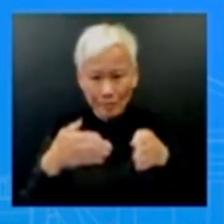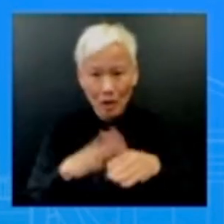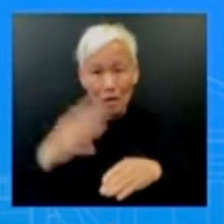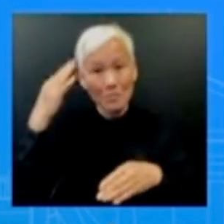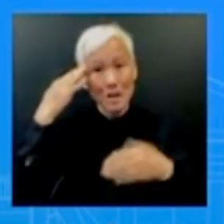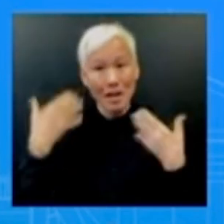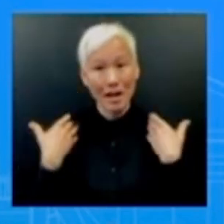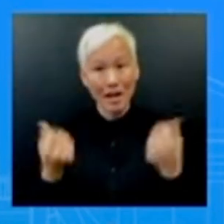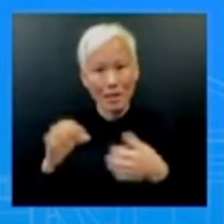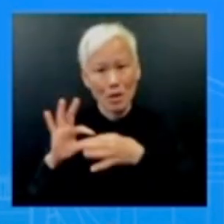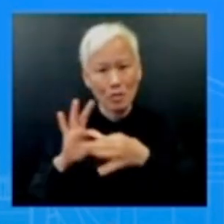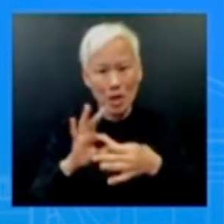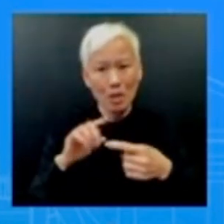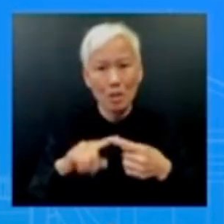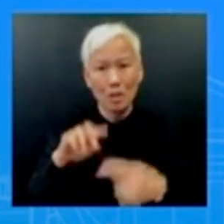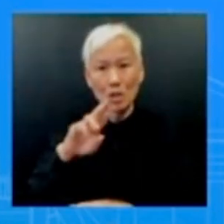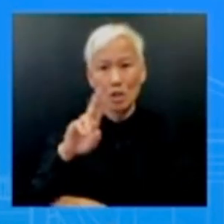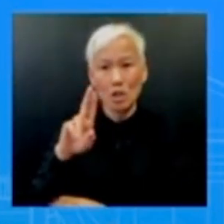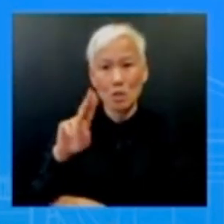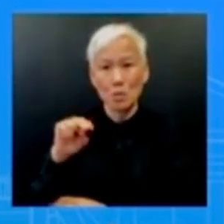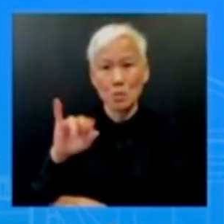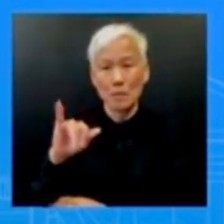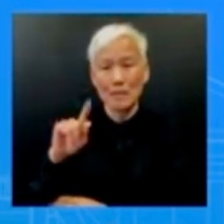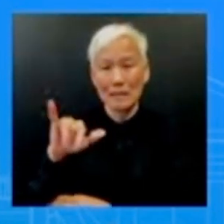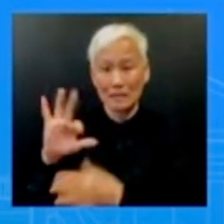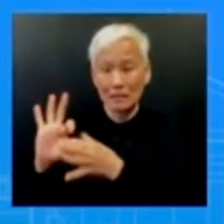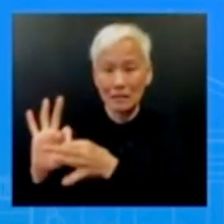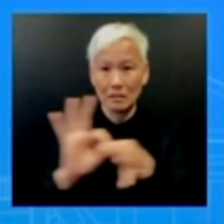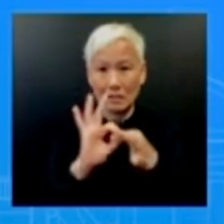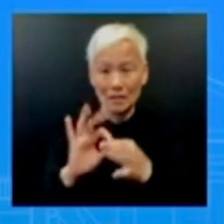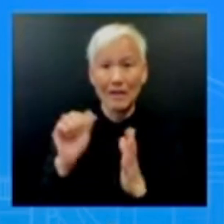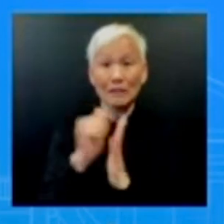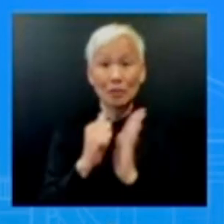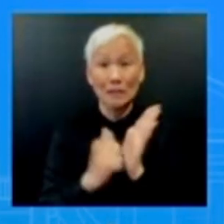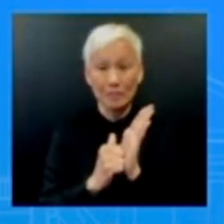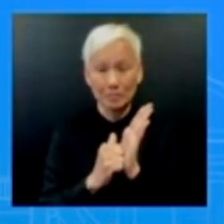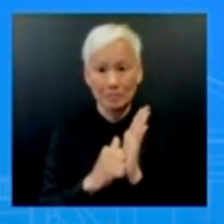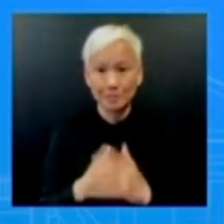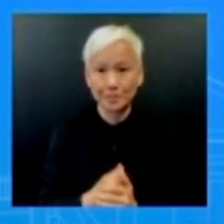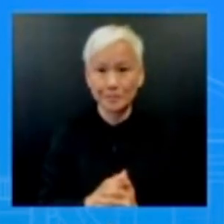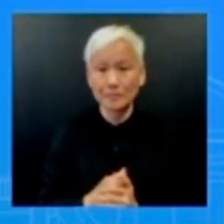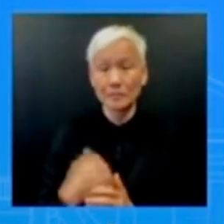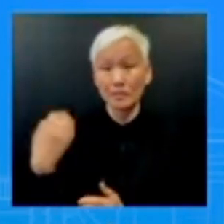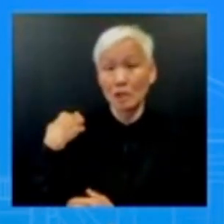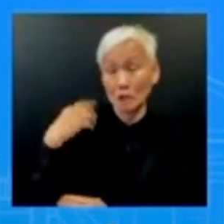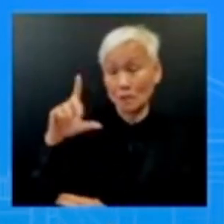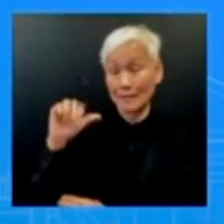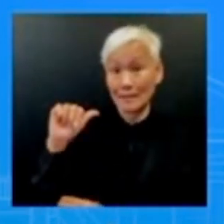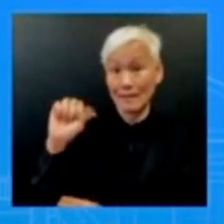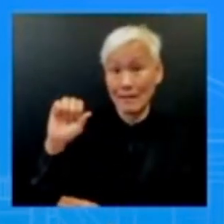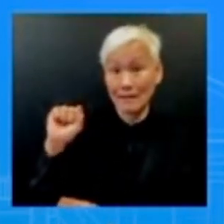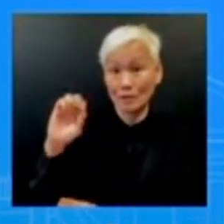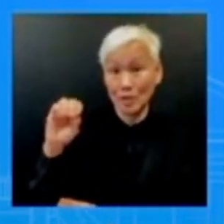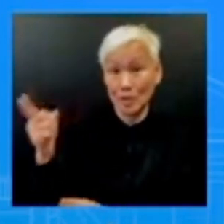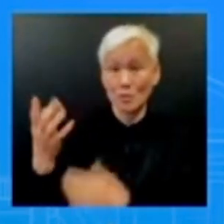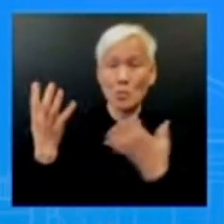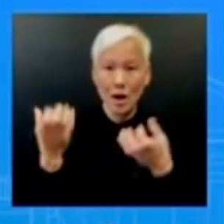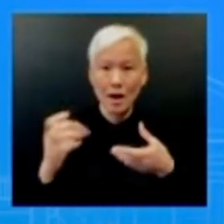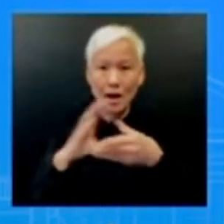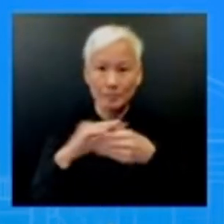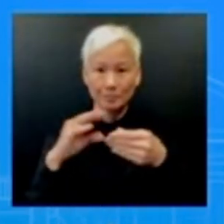that Jason wants to share a few words. And so, Coach Lasso, the podium is yours. I appreciate it. Here you go. Thank you.